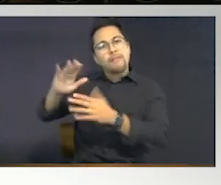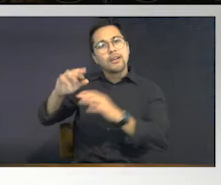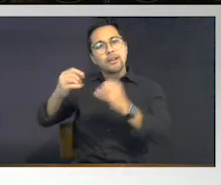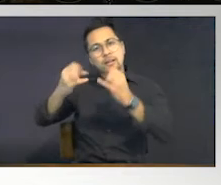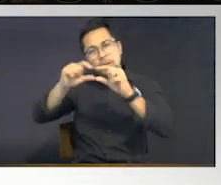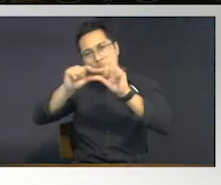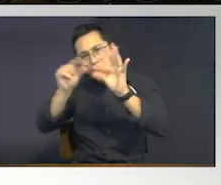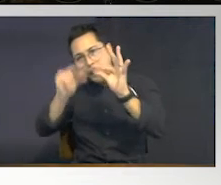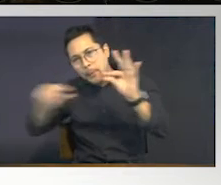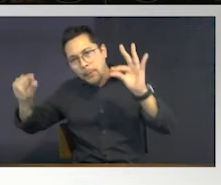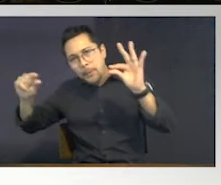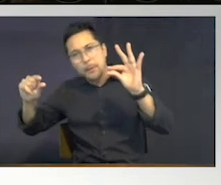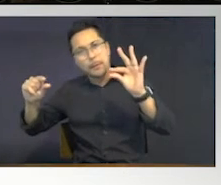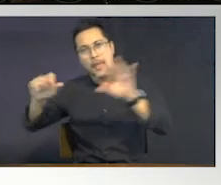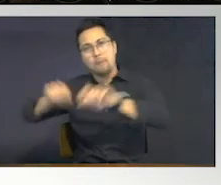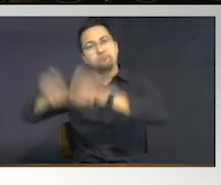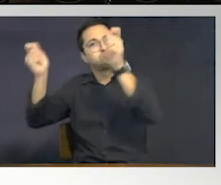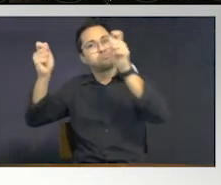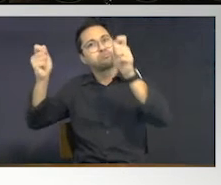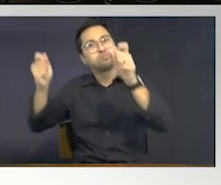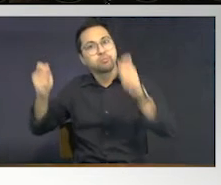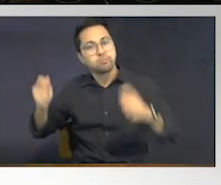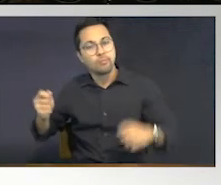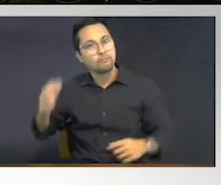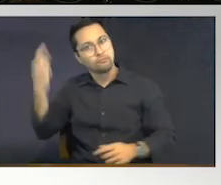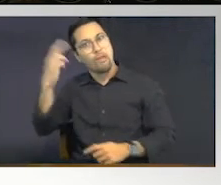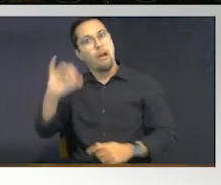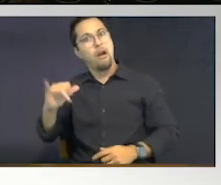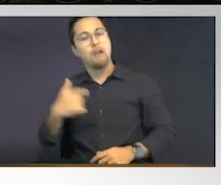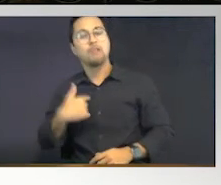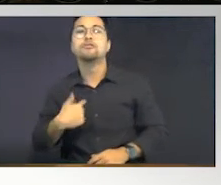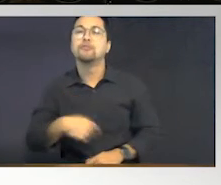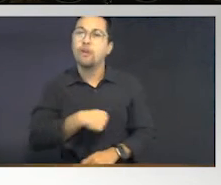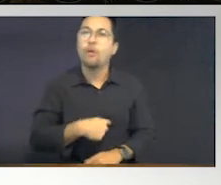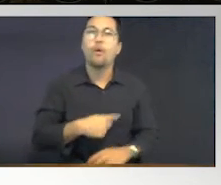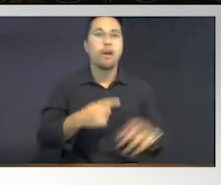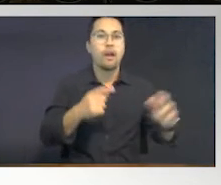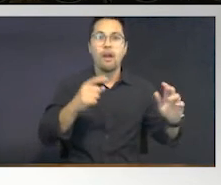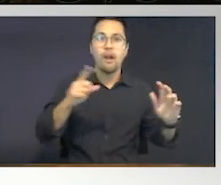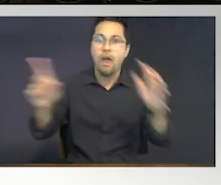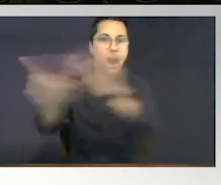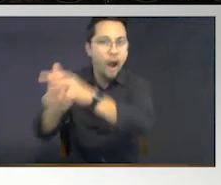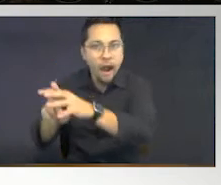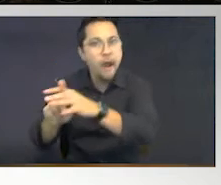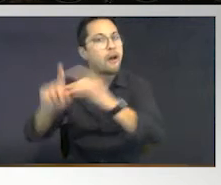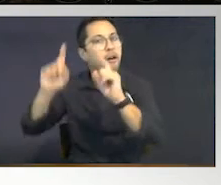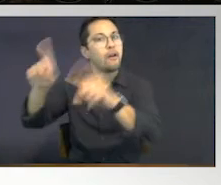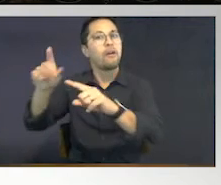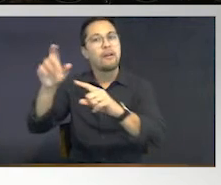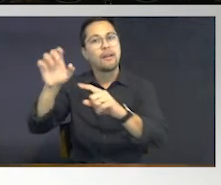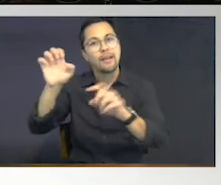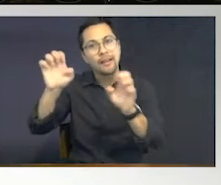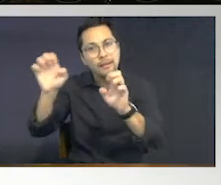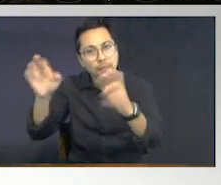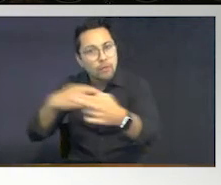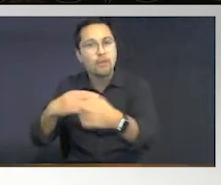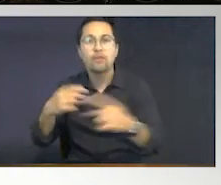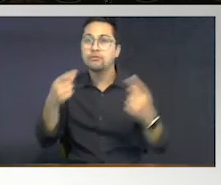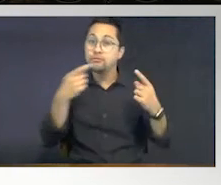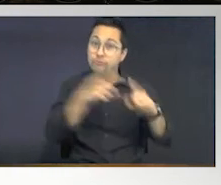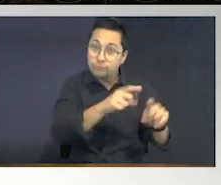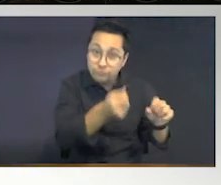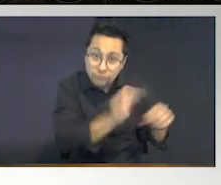had snapped. So we found ourselves in the ER in the middle of the COVID pandemic, which